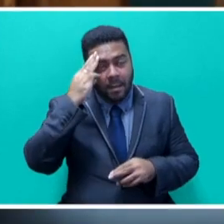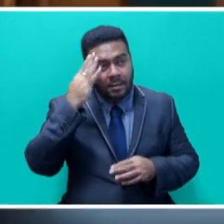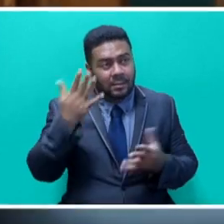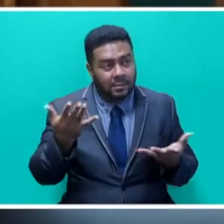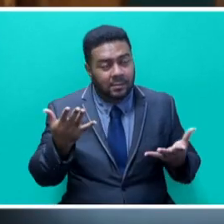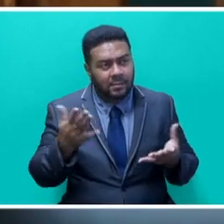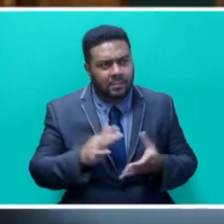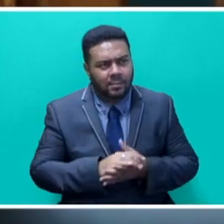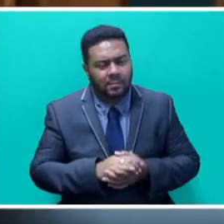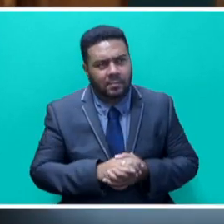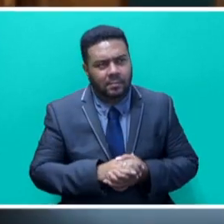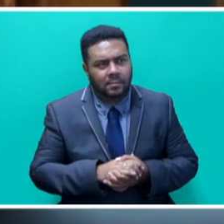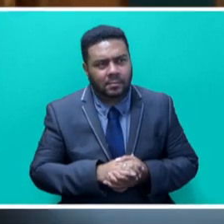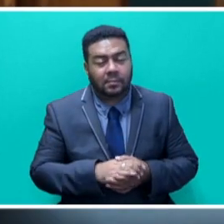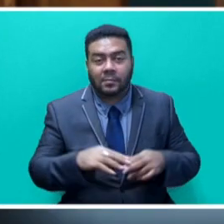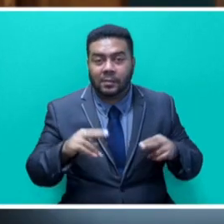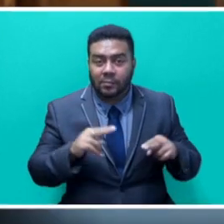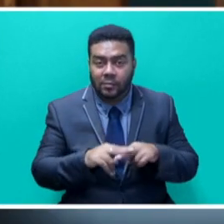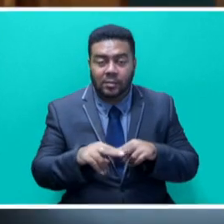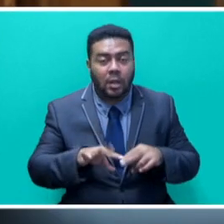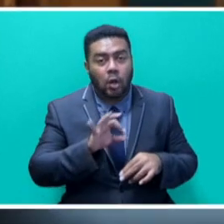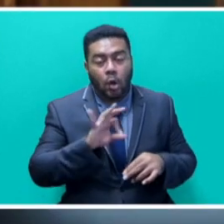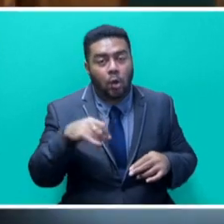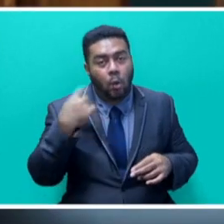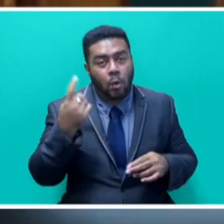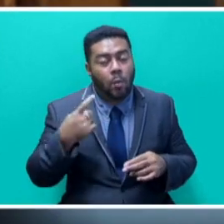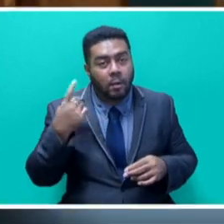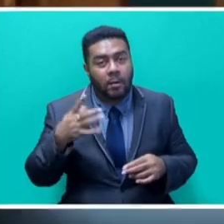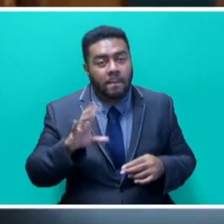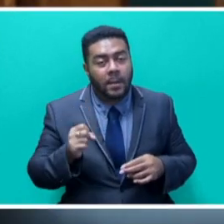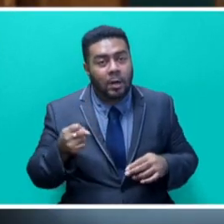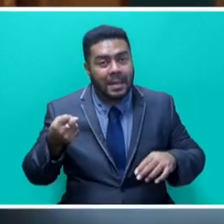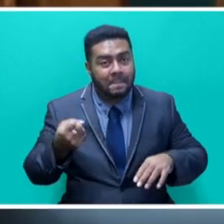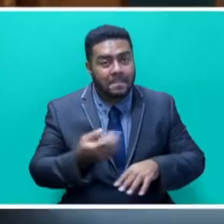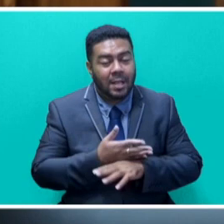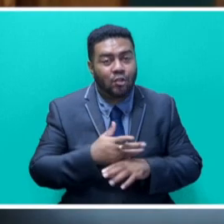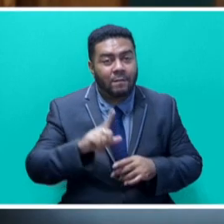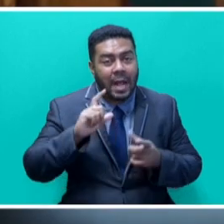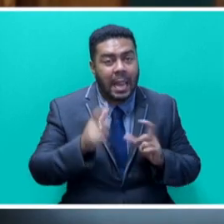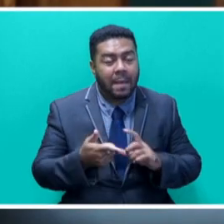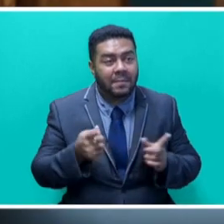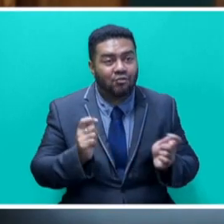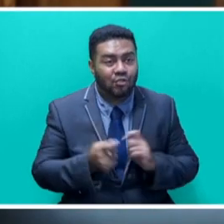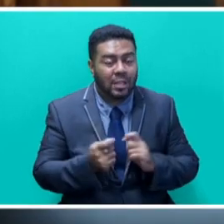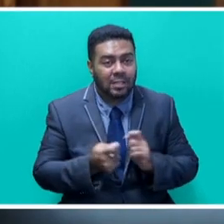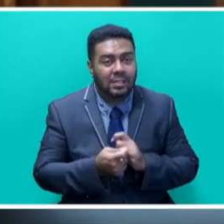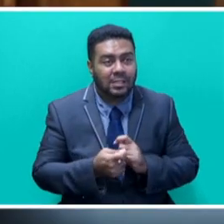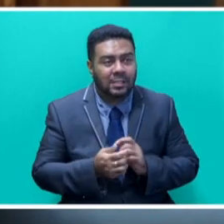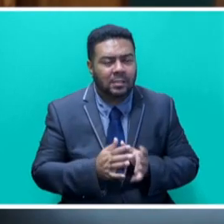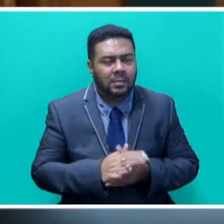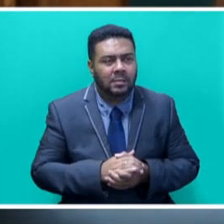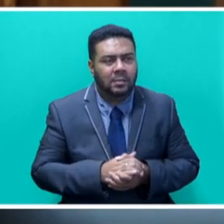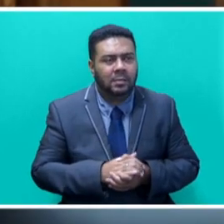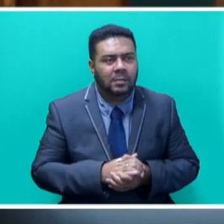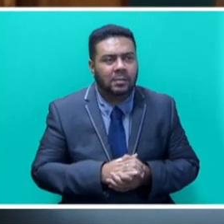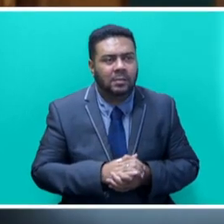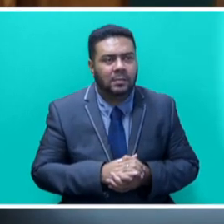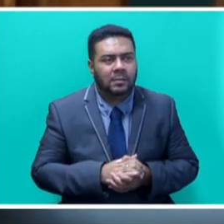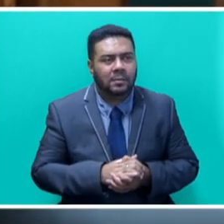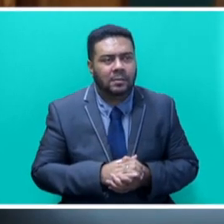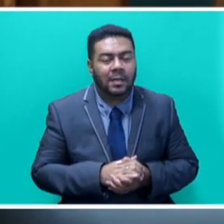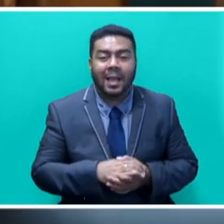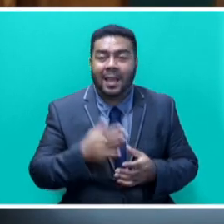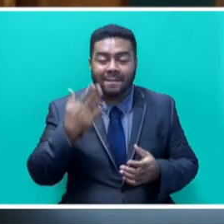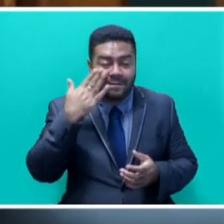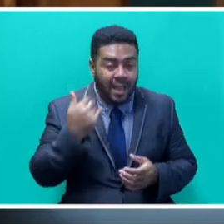as a whole. Fijians are not only concerned about the impacts of climate change, but they are actively participating in